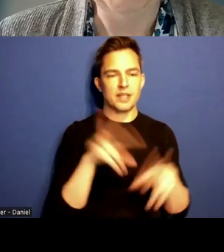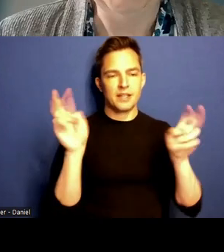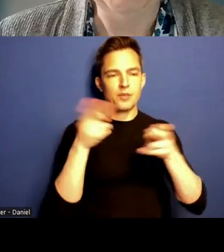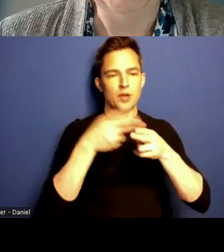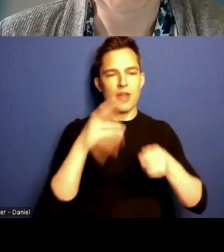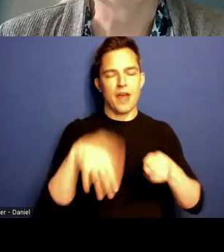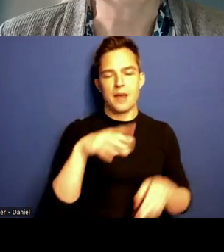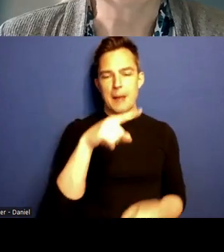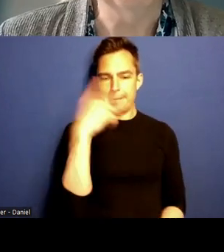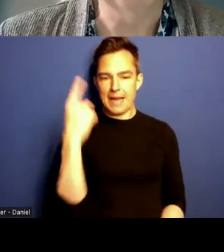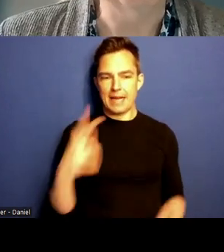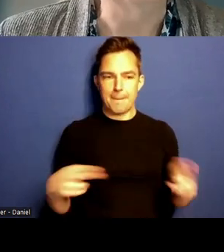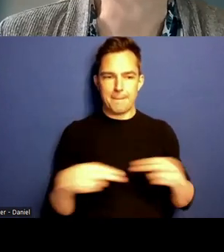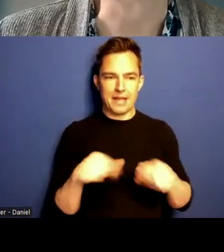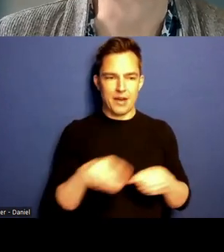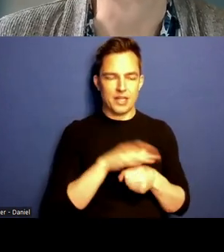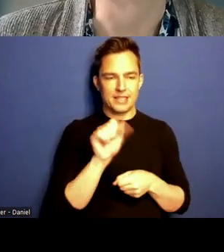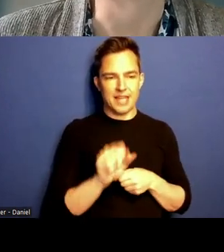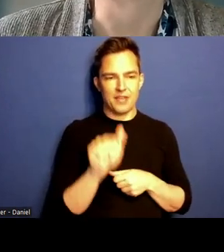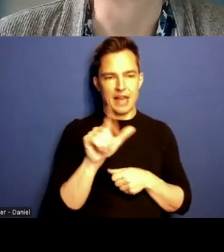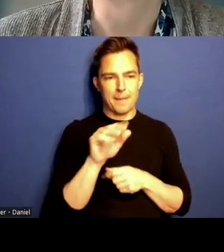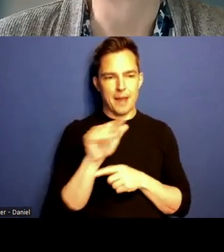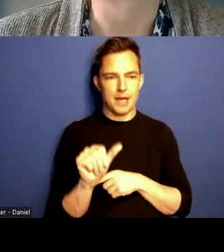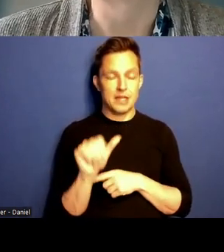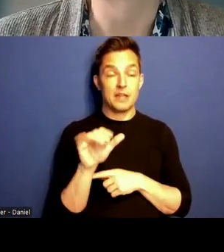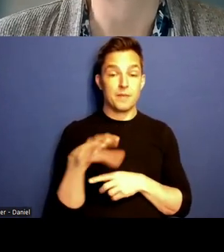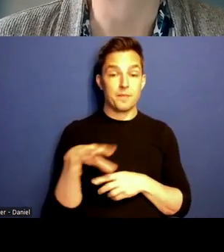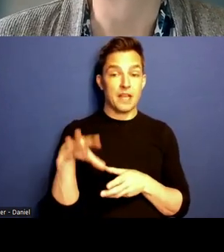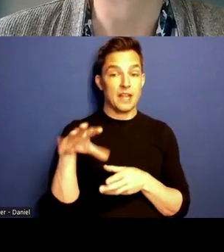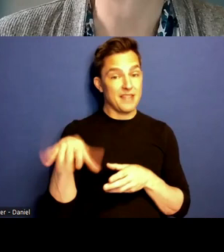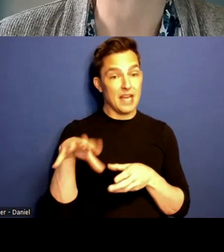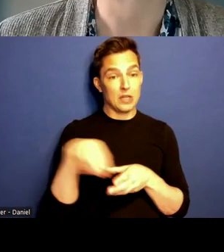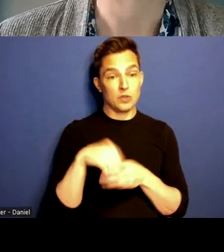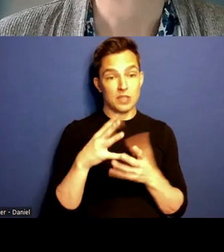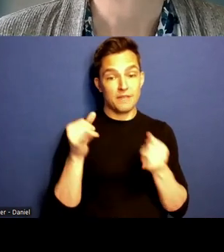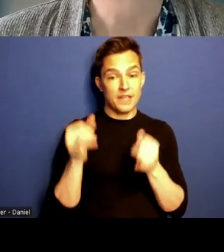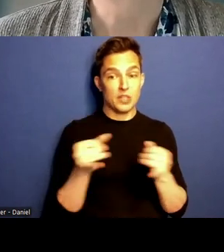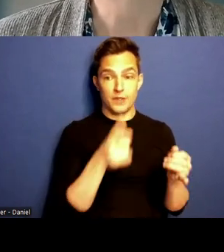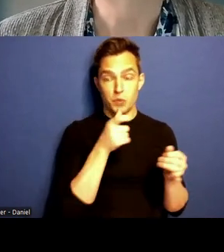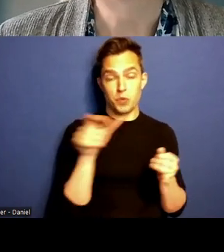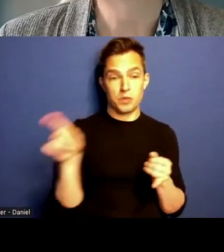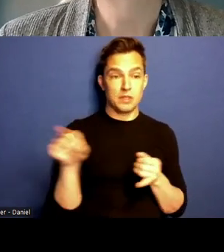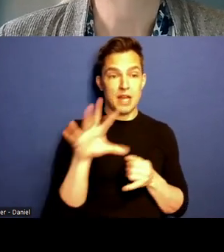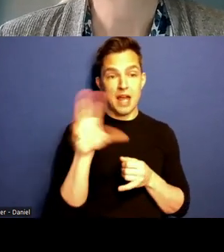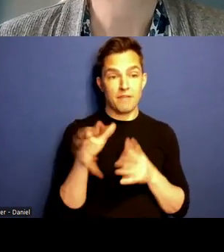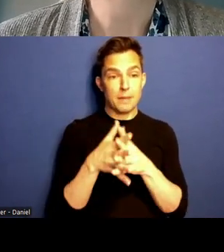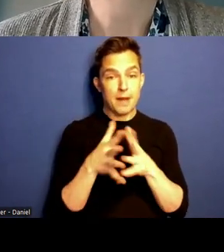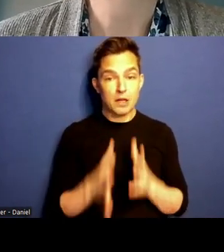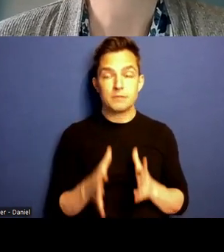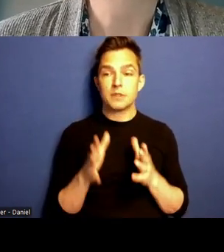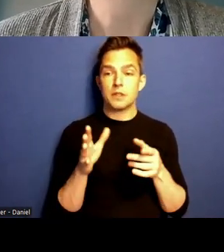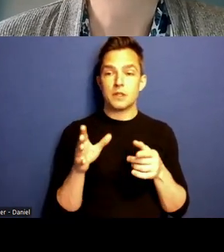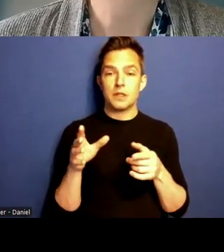South Alabama, and it's composed of a lot of individuals who are African-American, who are very,